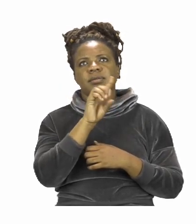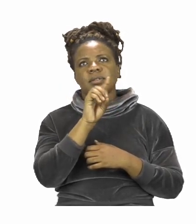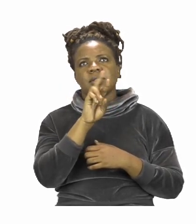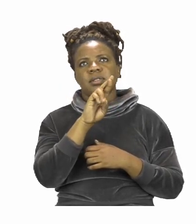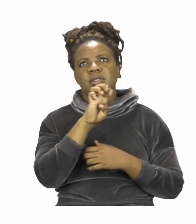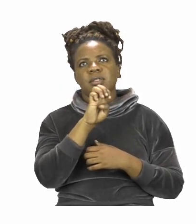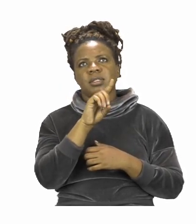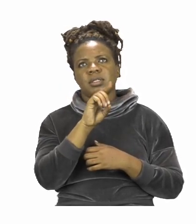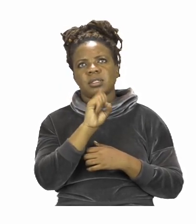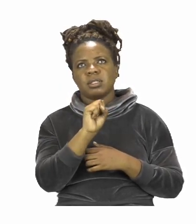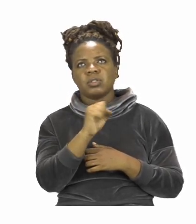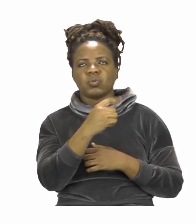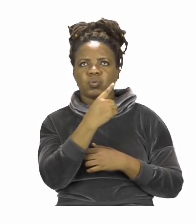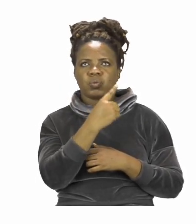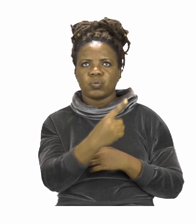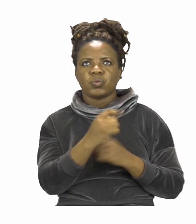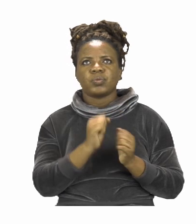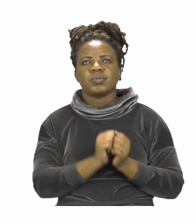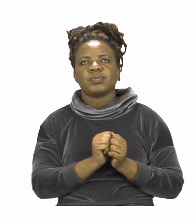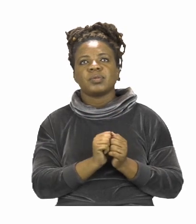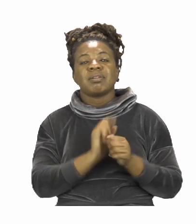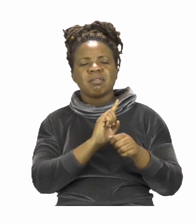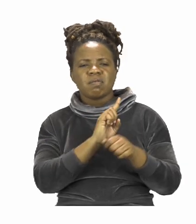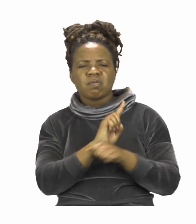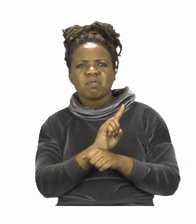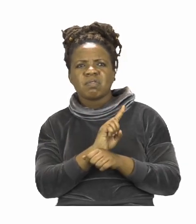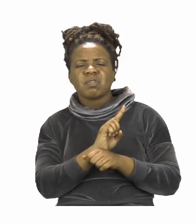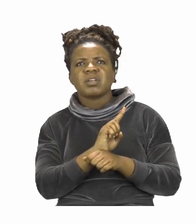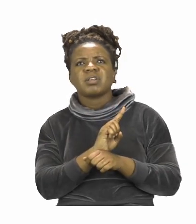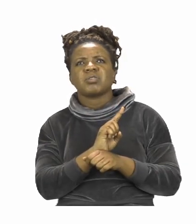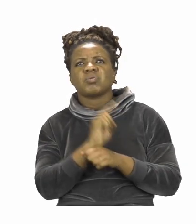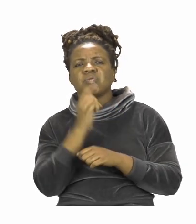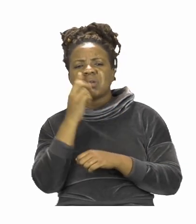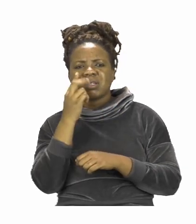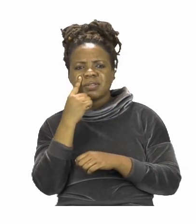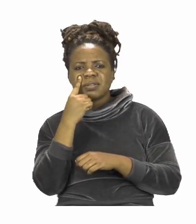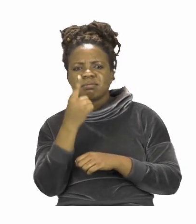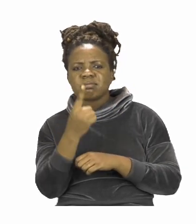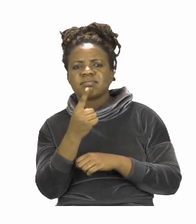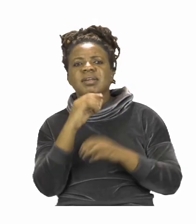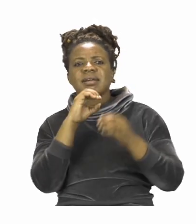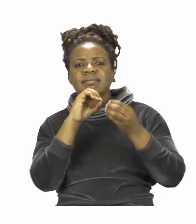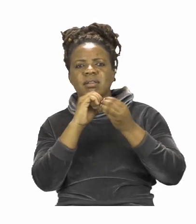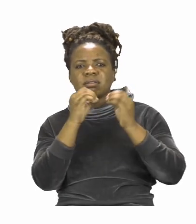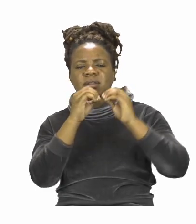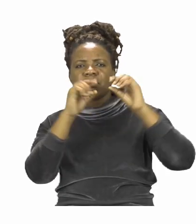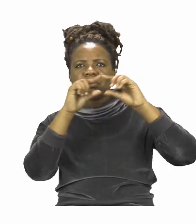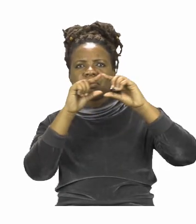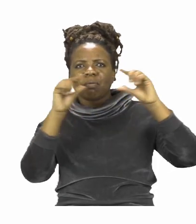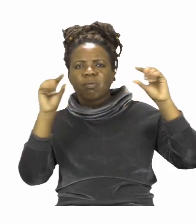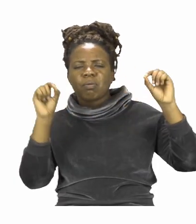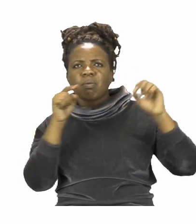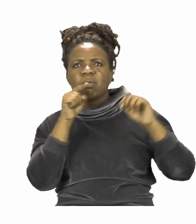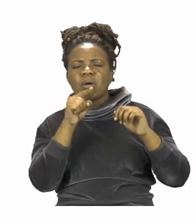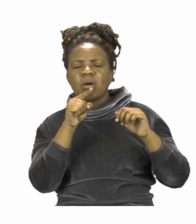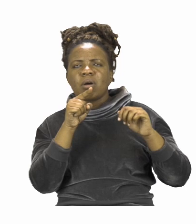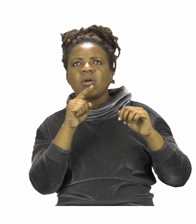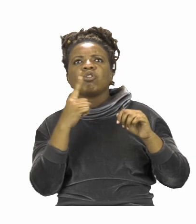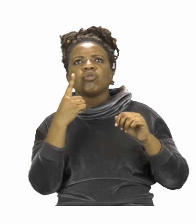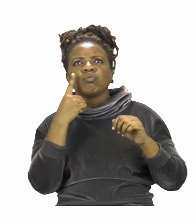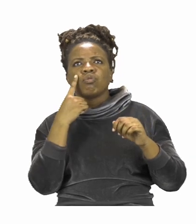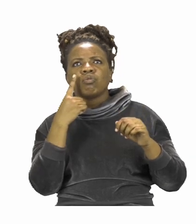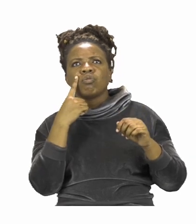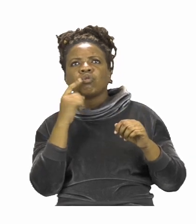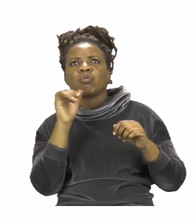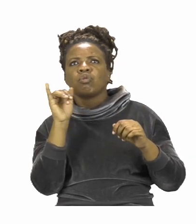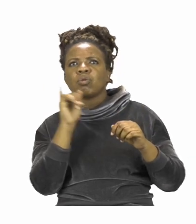with this one. Read the numbers out loud and start with the units. If you don't have anything to put for